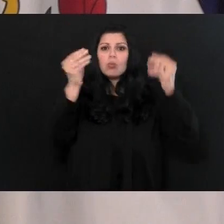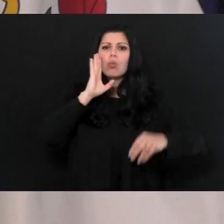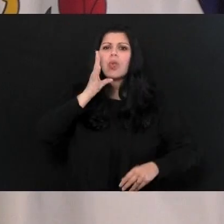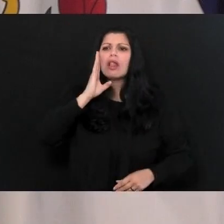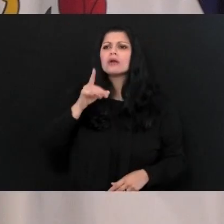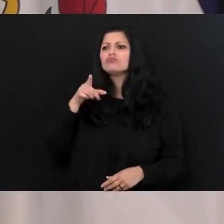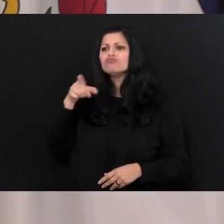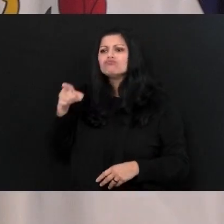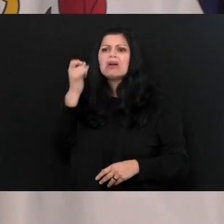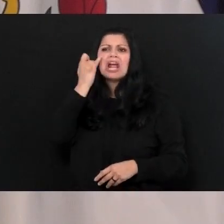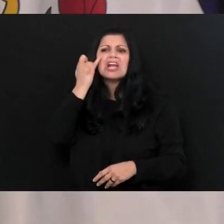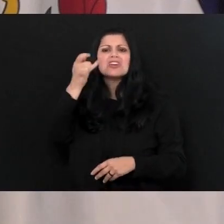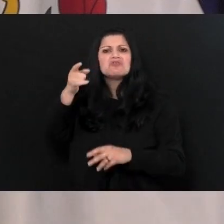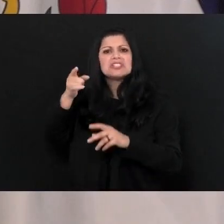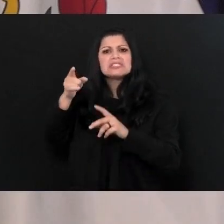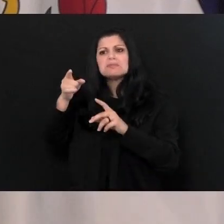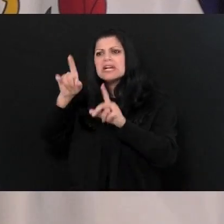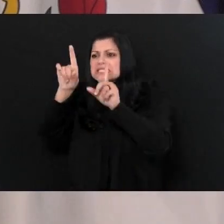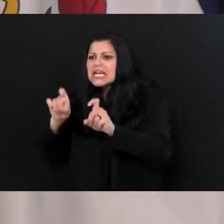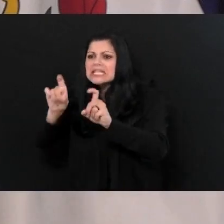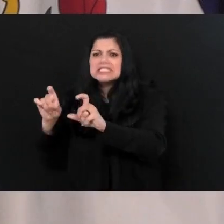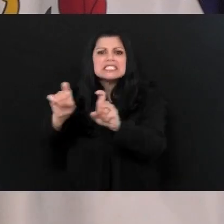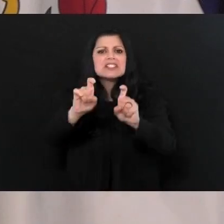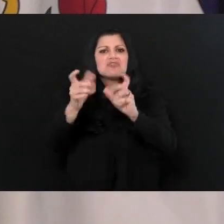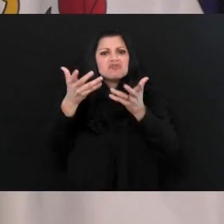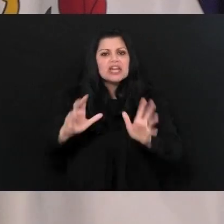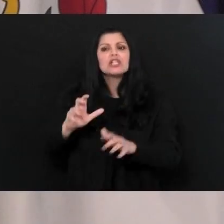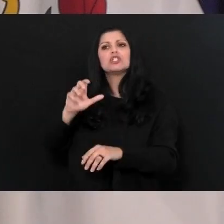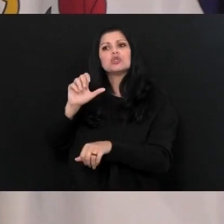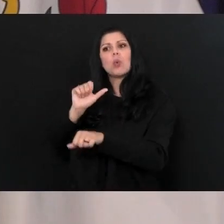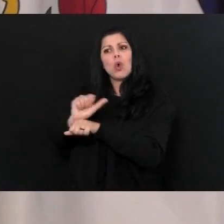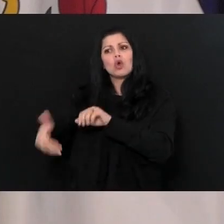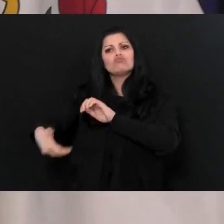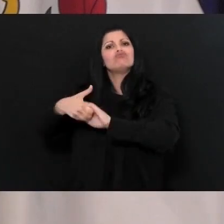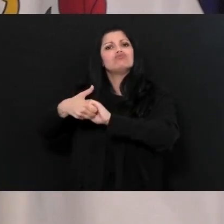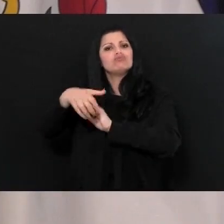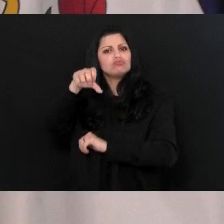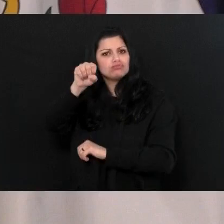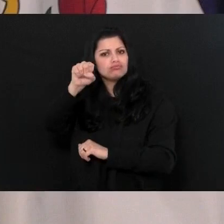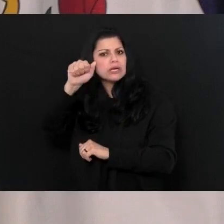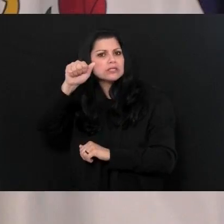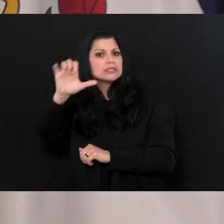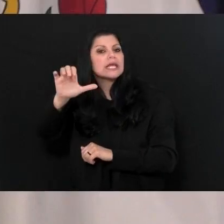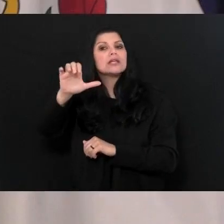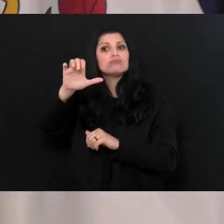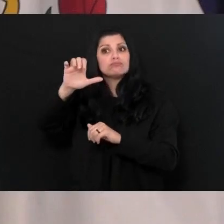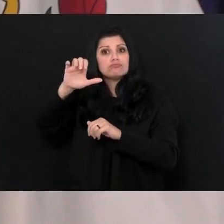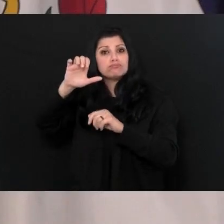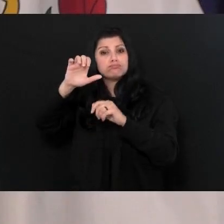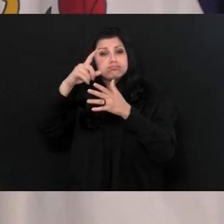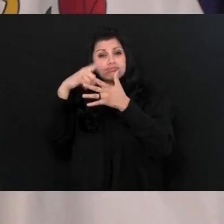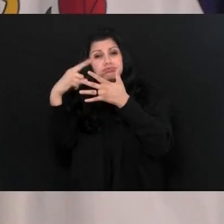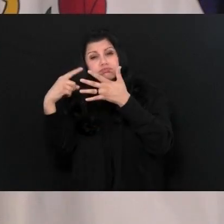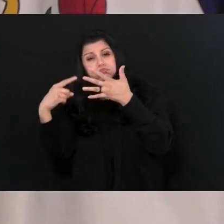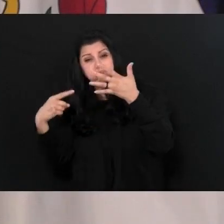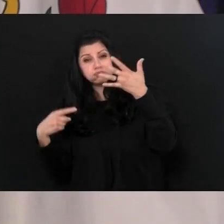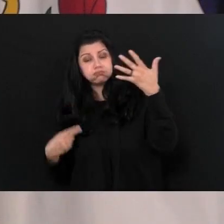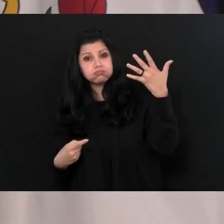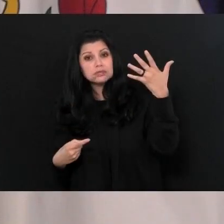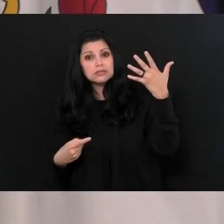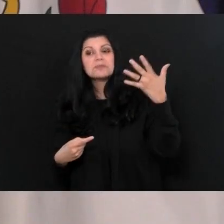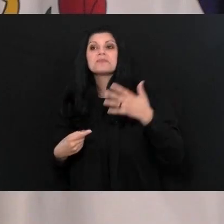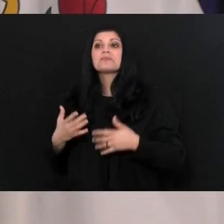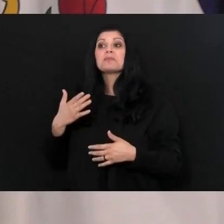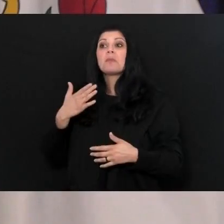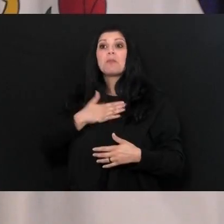been tested, considering that we're working with the SSAC, and with all that being said, in